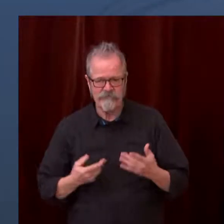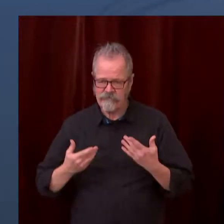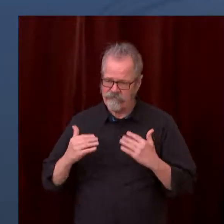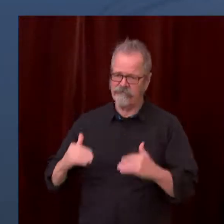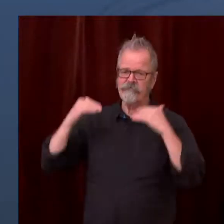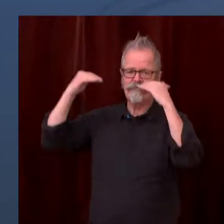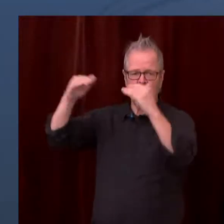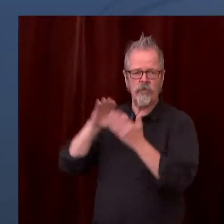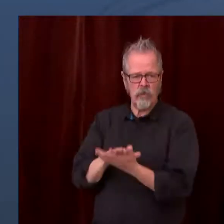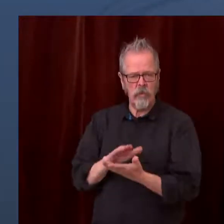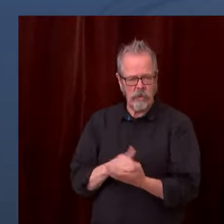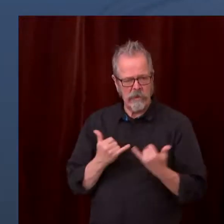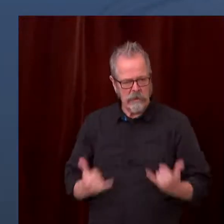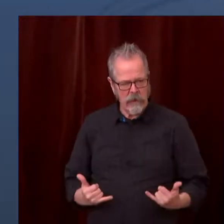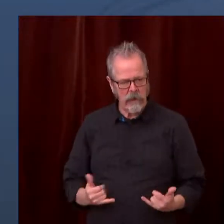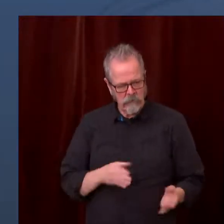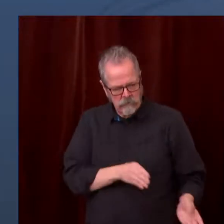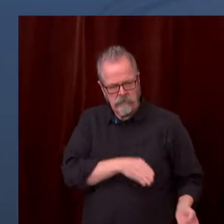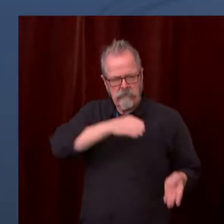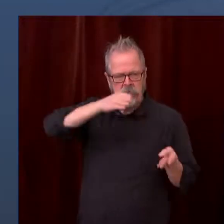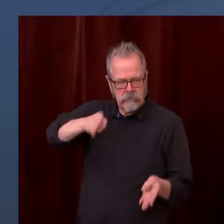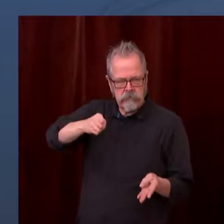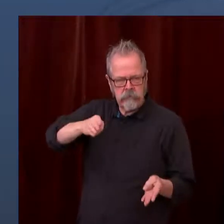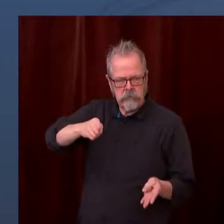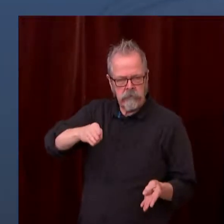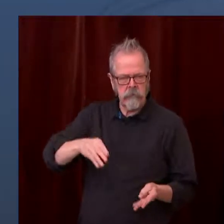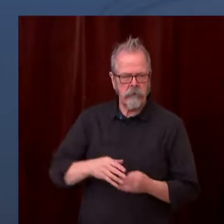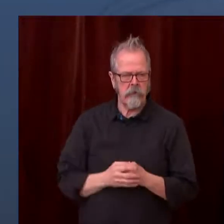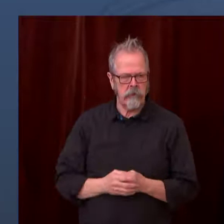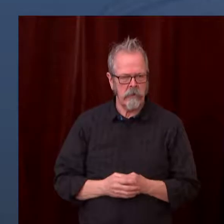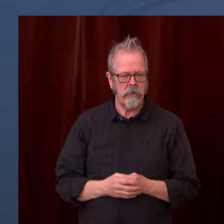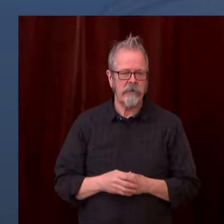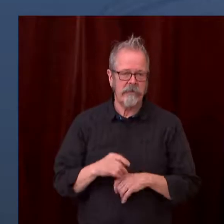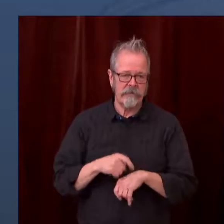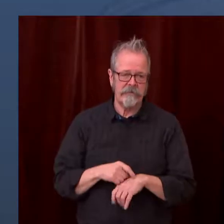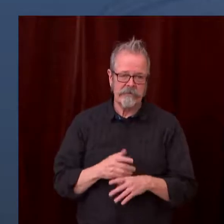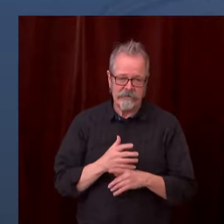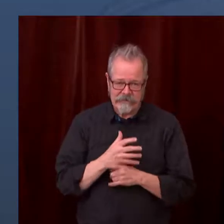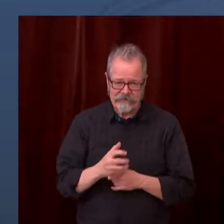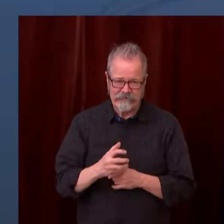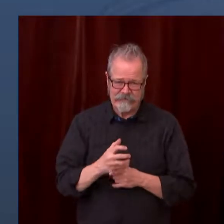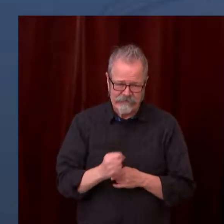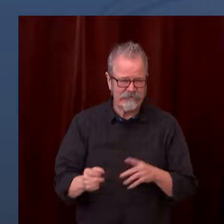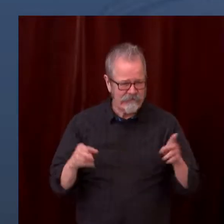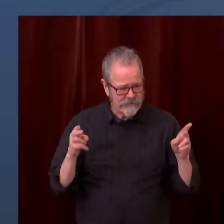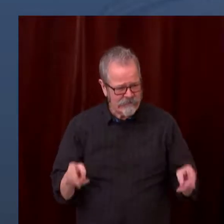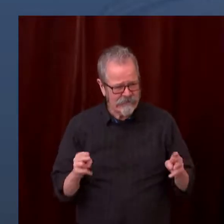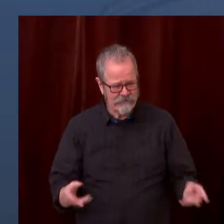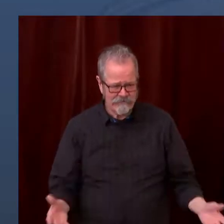has. Here's an interesting thing, I think, when we talk about this issue.